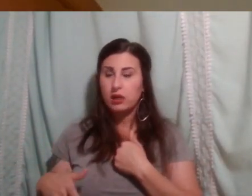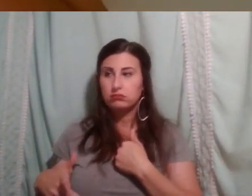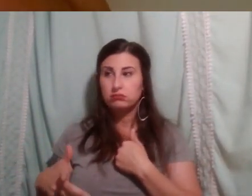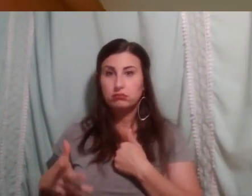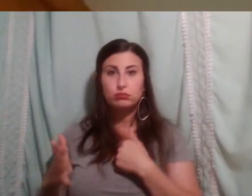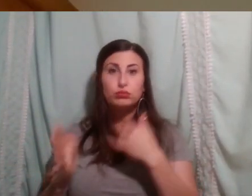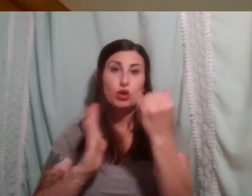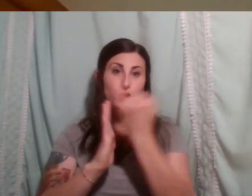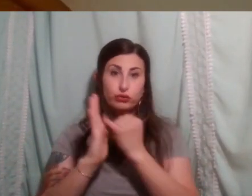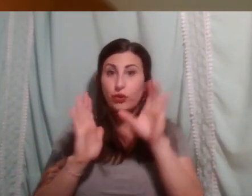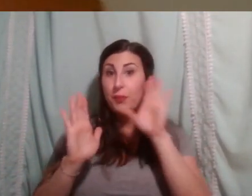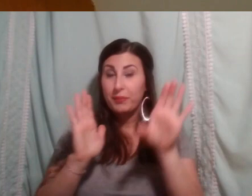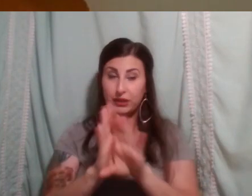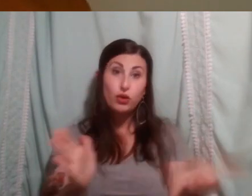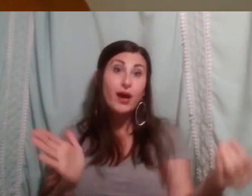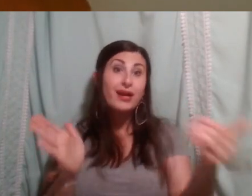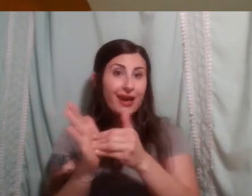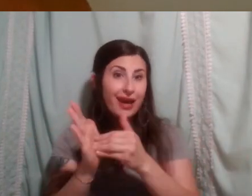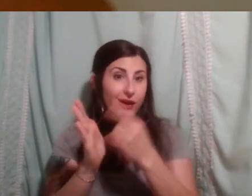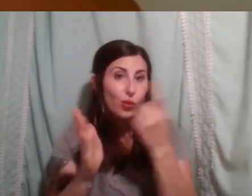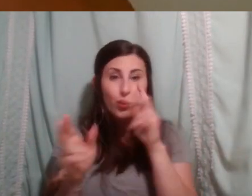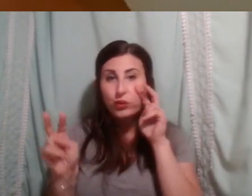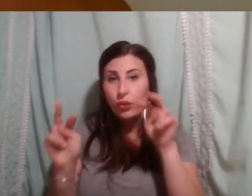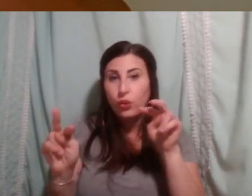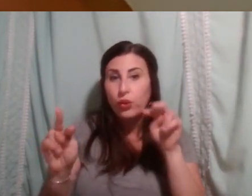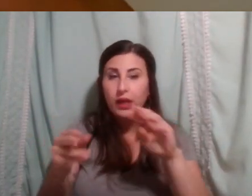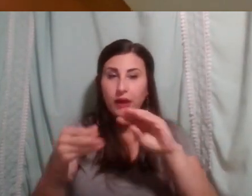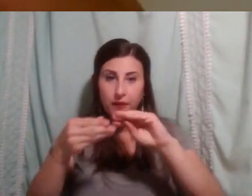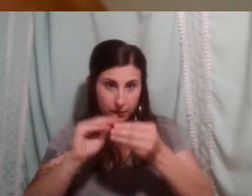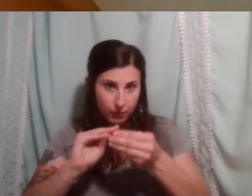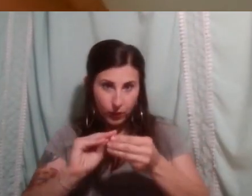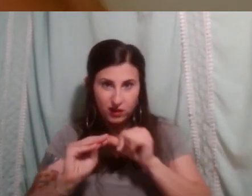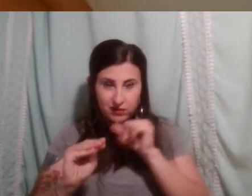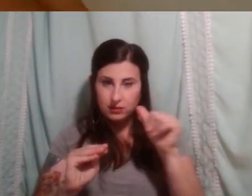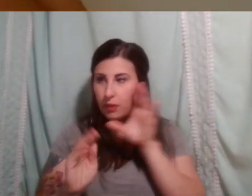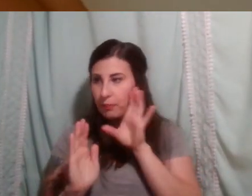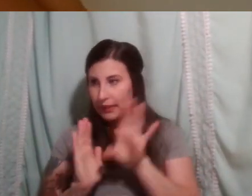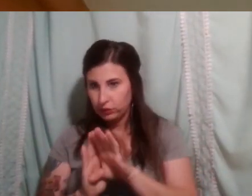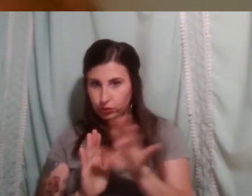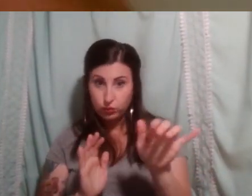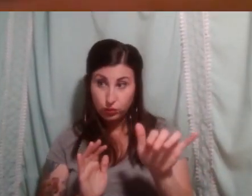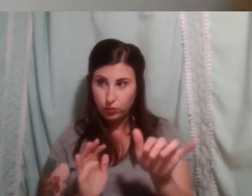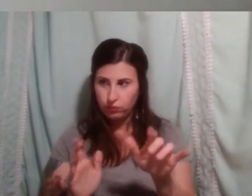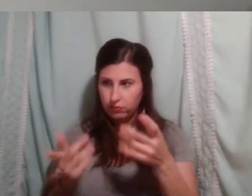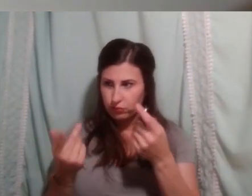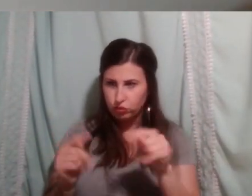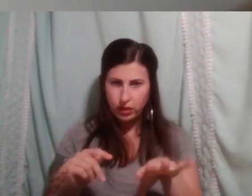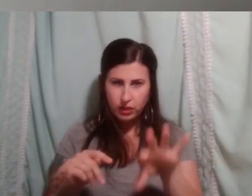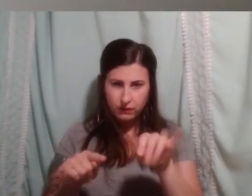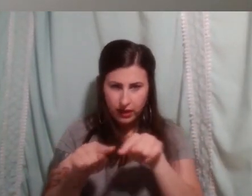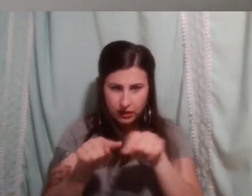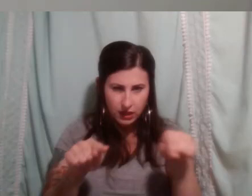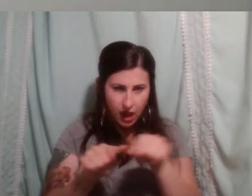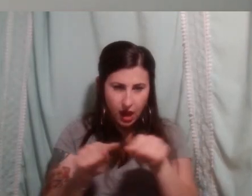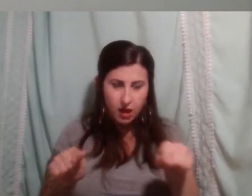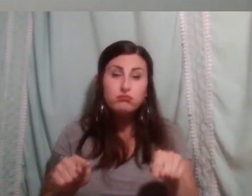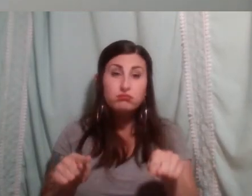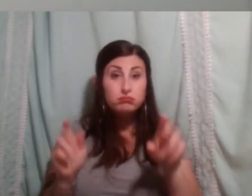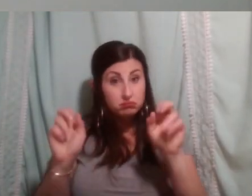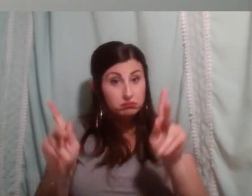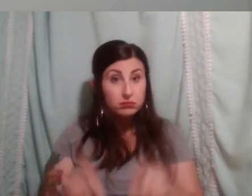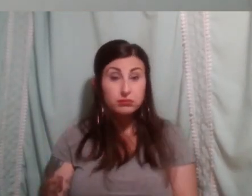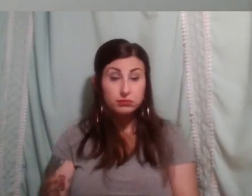going to redraw my picture. So I'm just looking at numbers. And I'm trying to find that one. Okay.